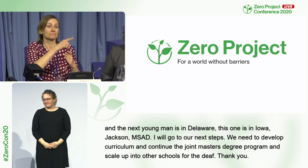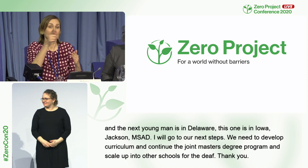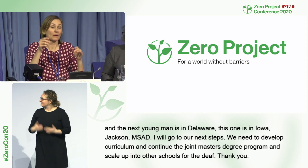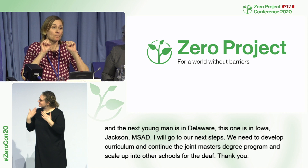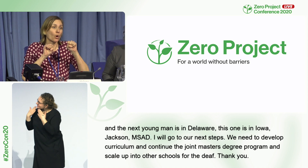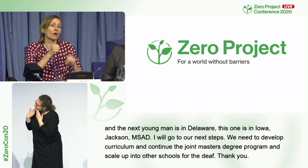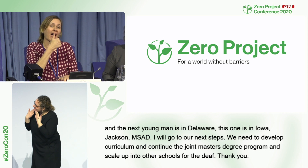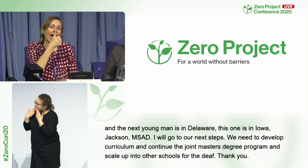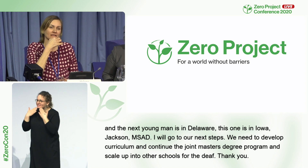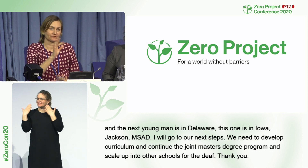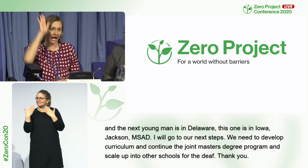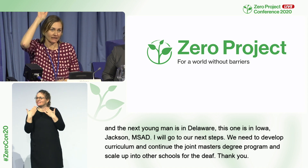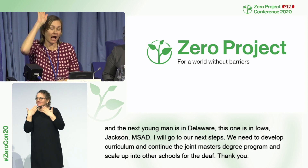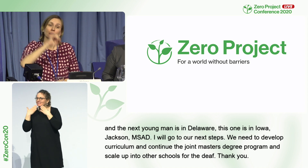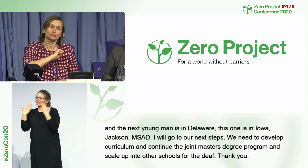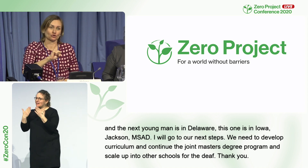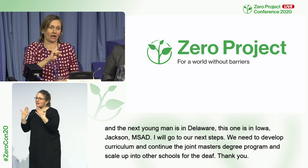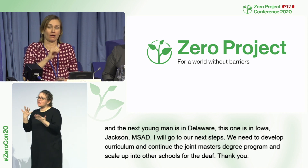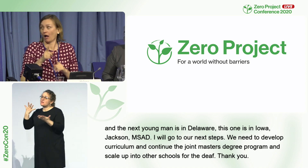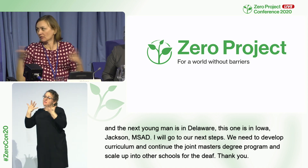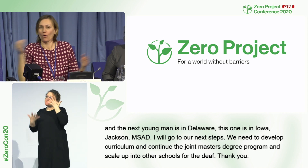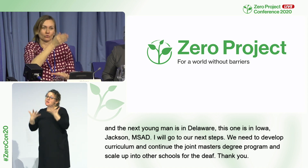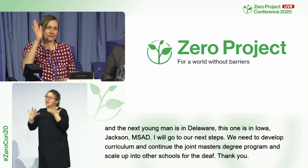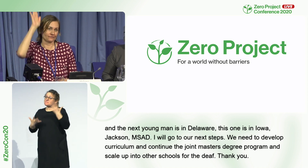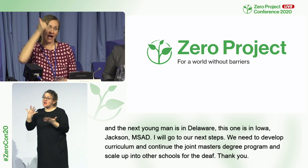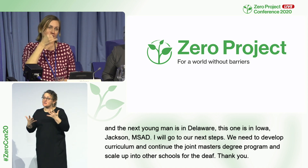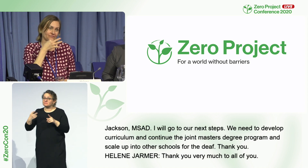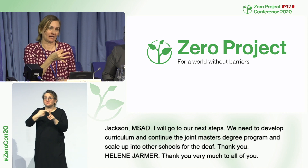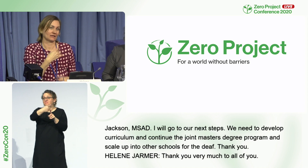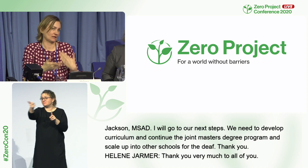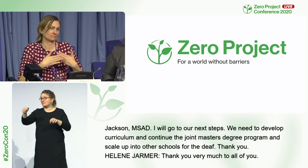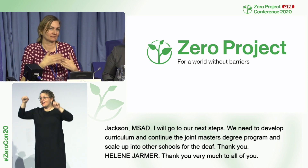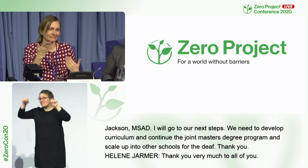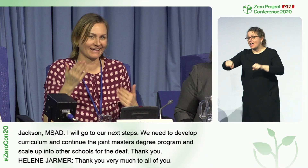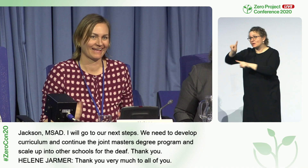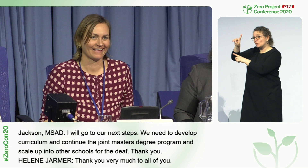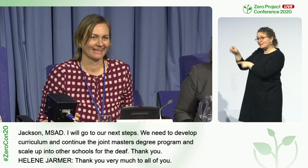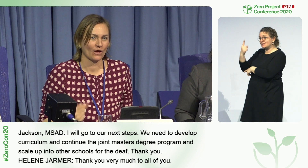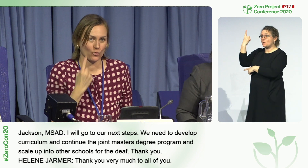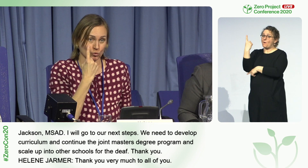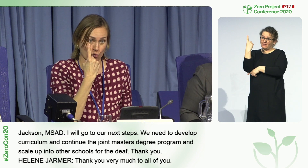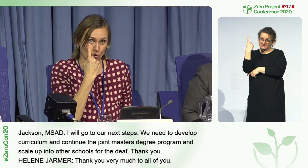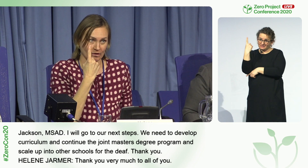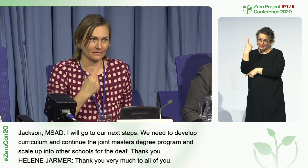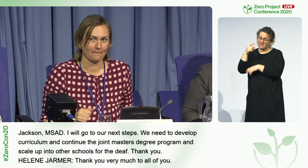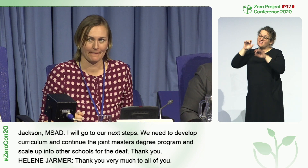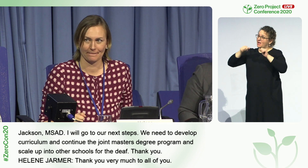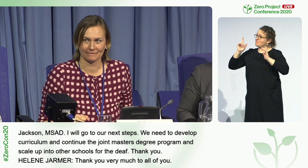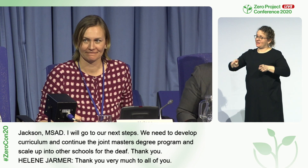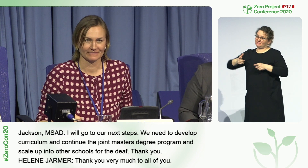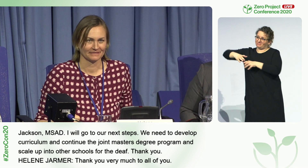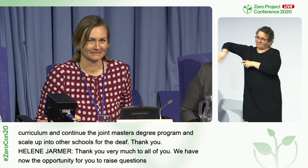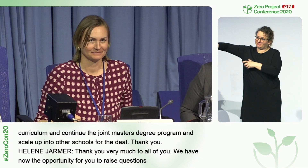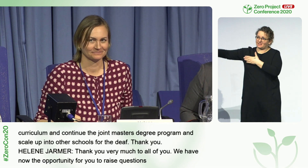Thank you very much to all of you. We have now the opportunity for you to raise questions.